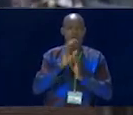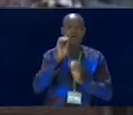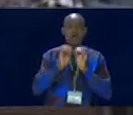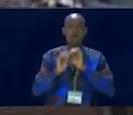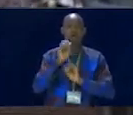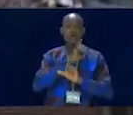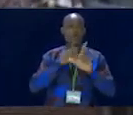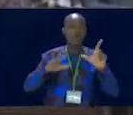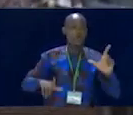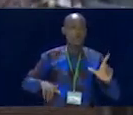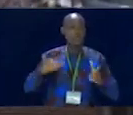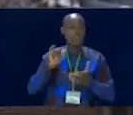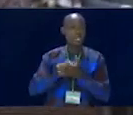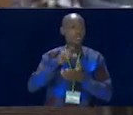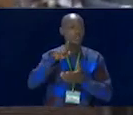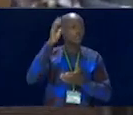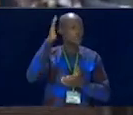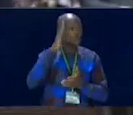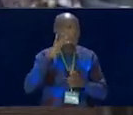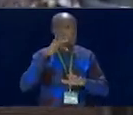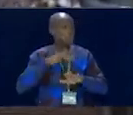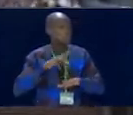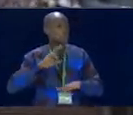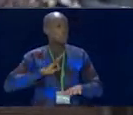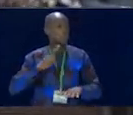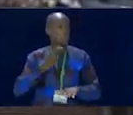please touch us. Please touch us.